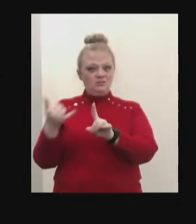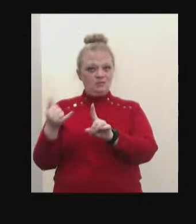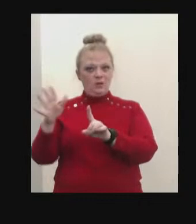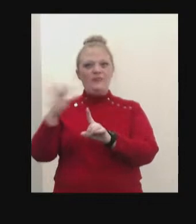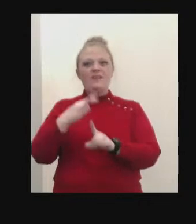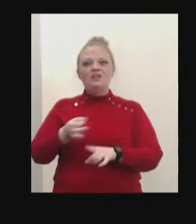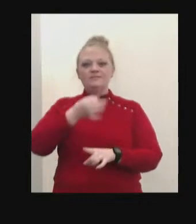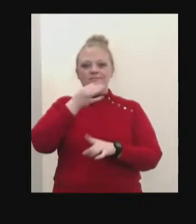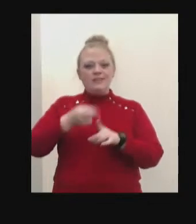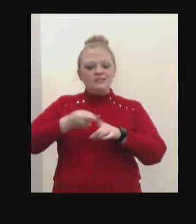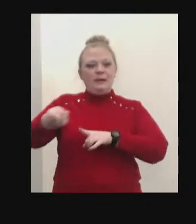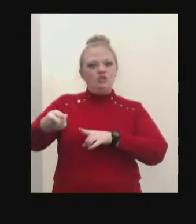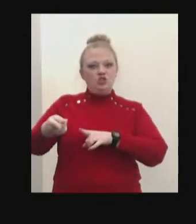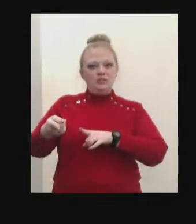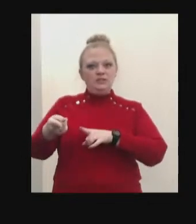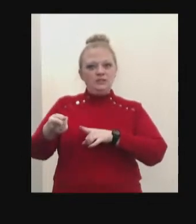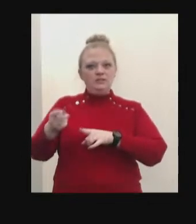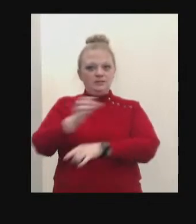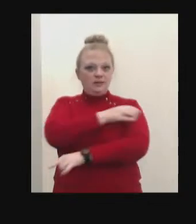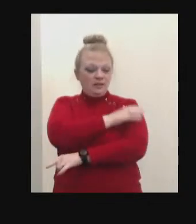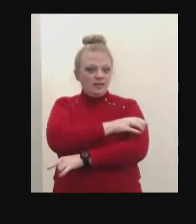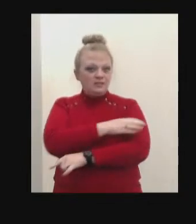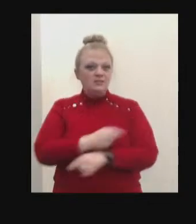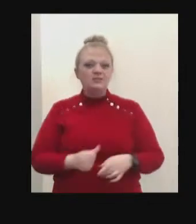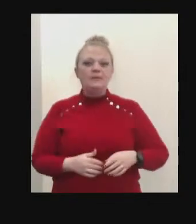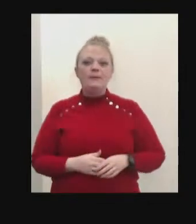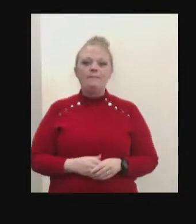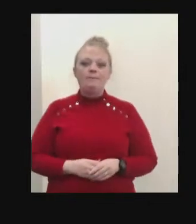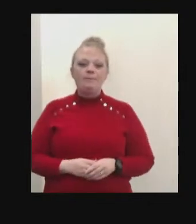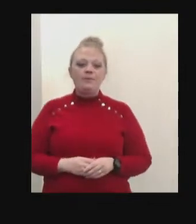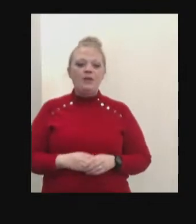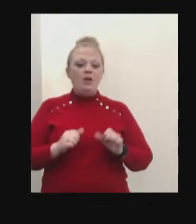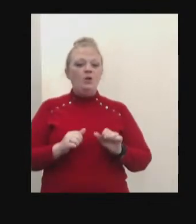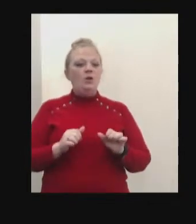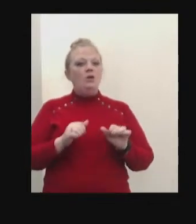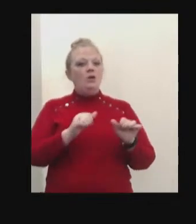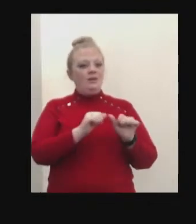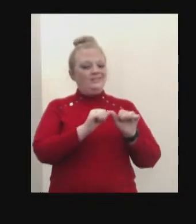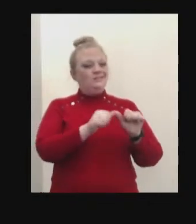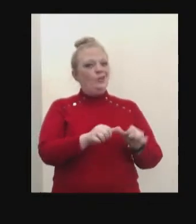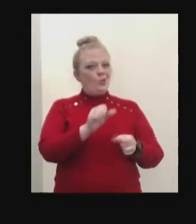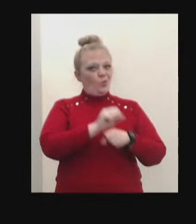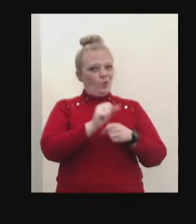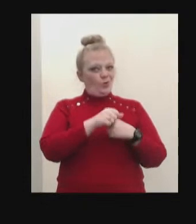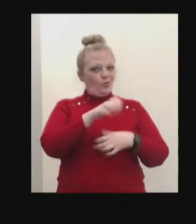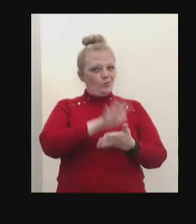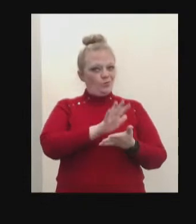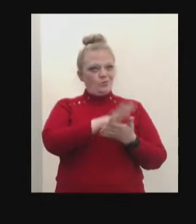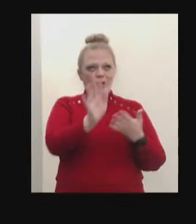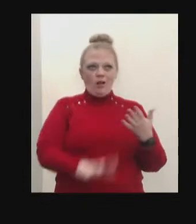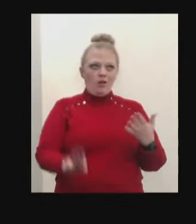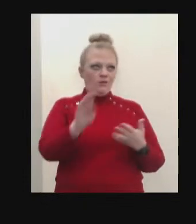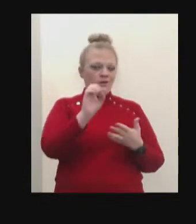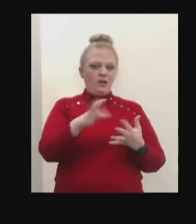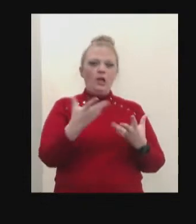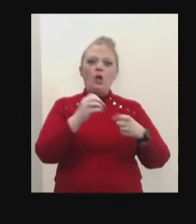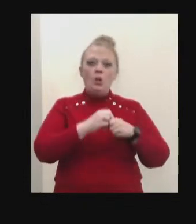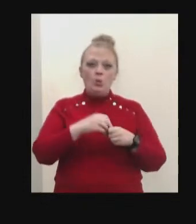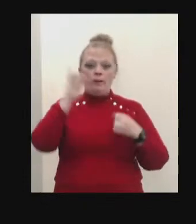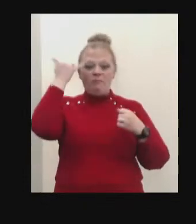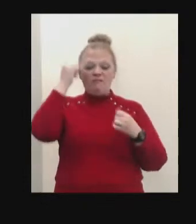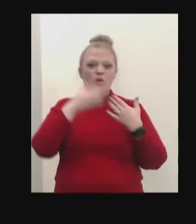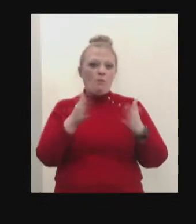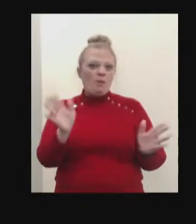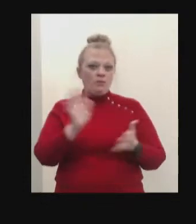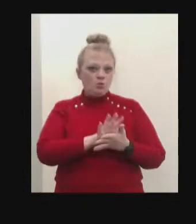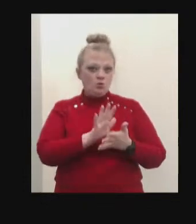clinics. And also, we continue to work with our schools throughout Erie County, including the Buffalo Public Schools, to hold